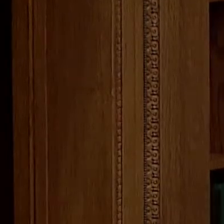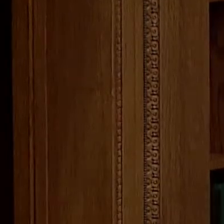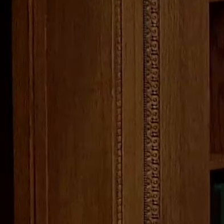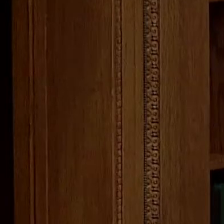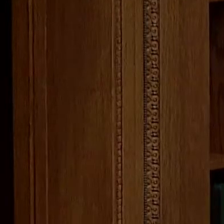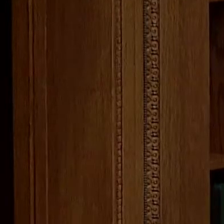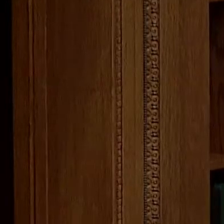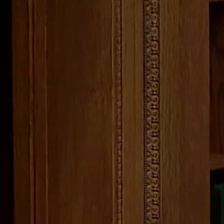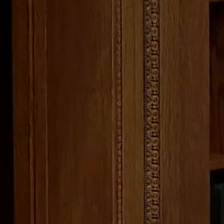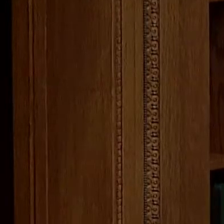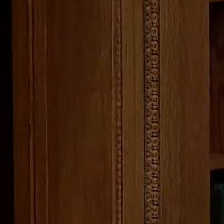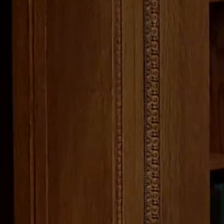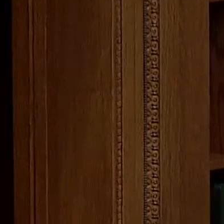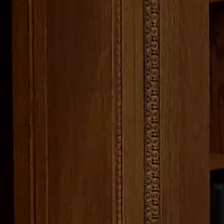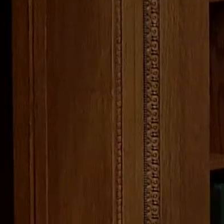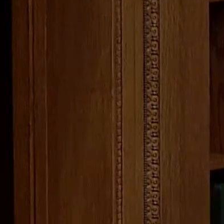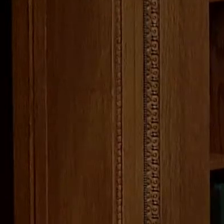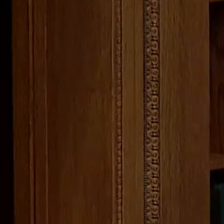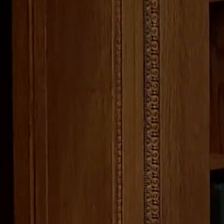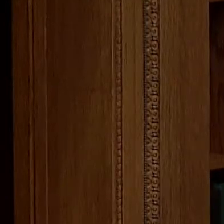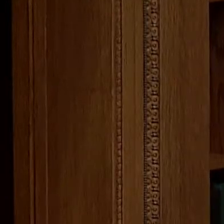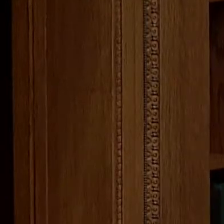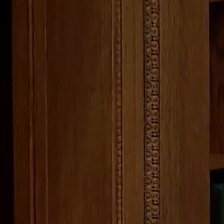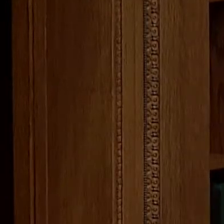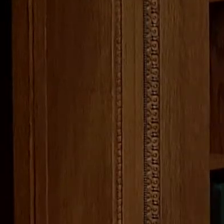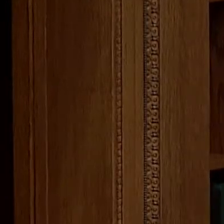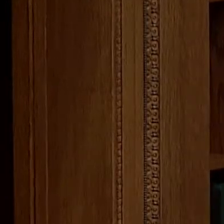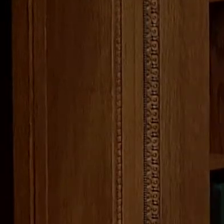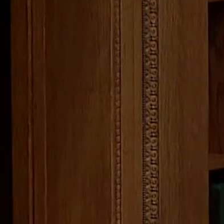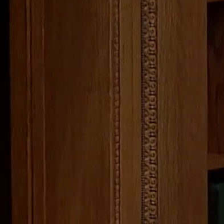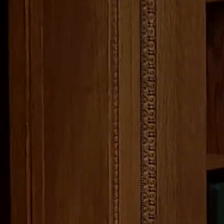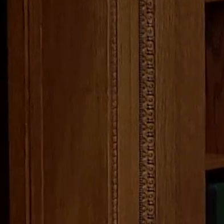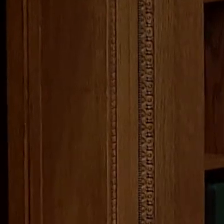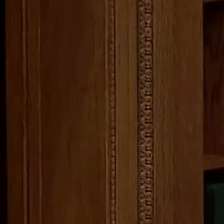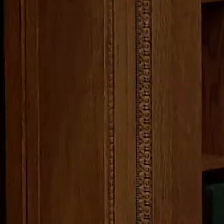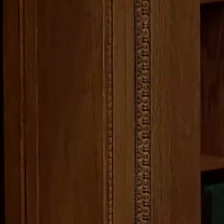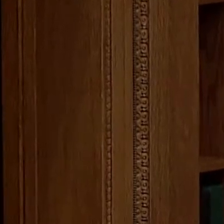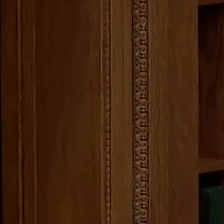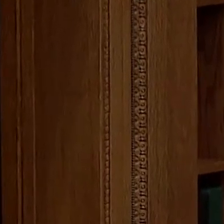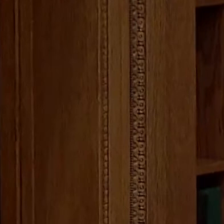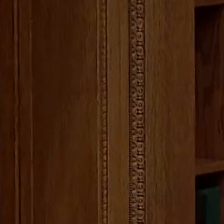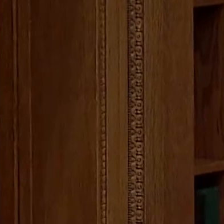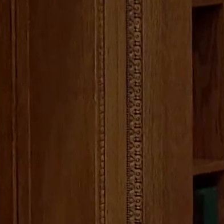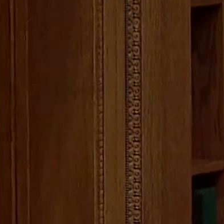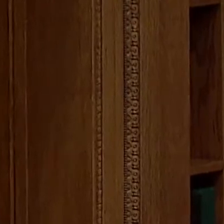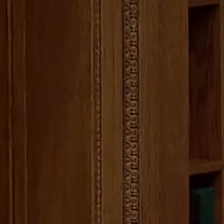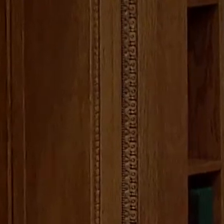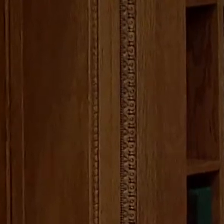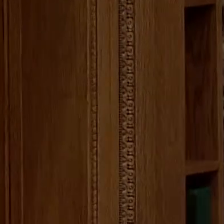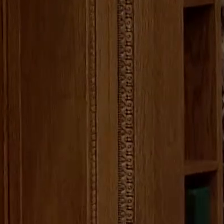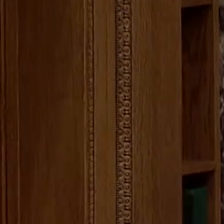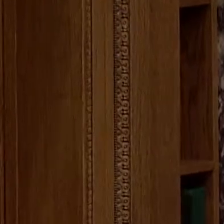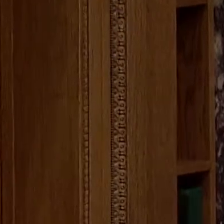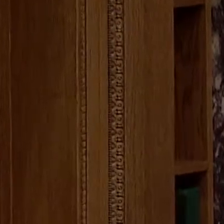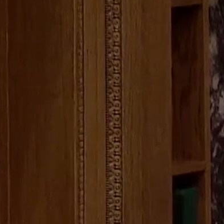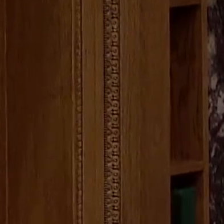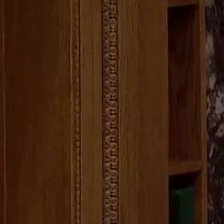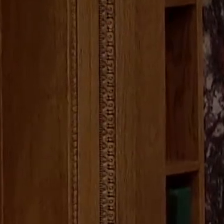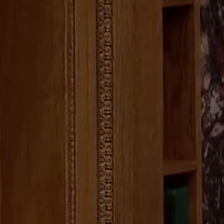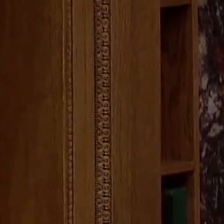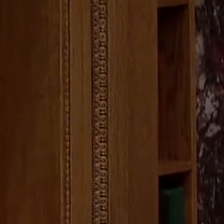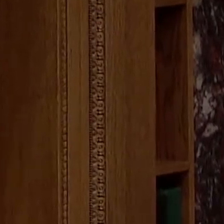the report of the Uniform Law Conference of Canada, they turned their mind to a possible fourth category